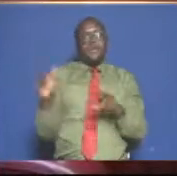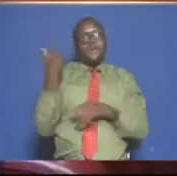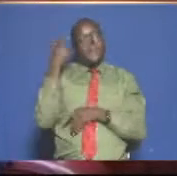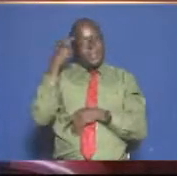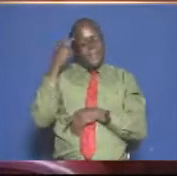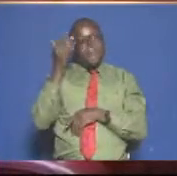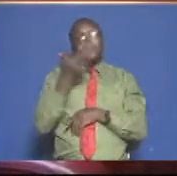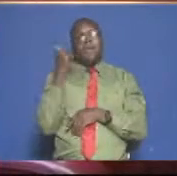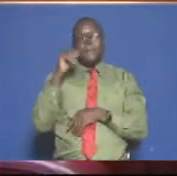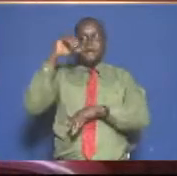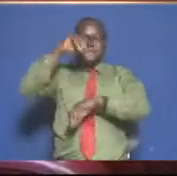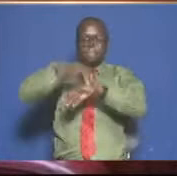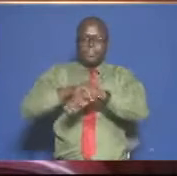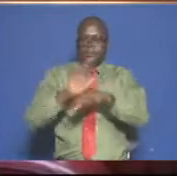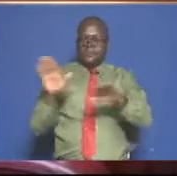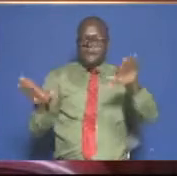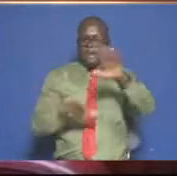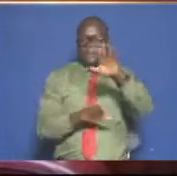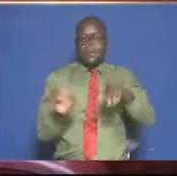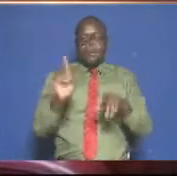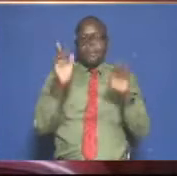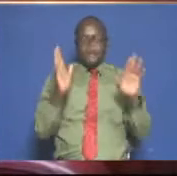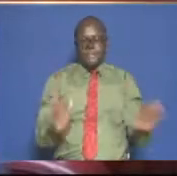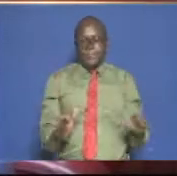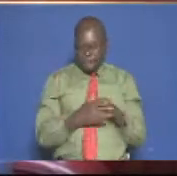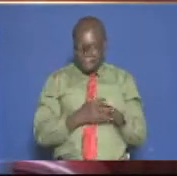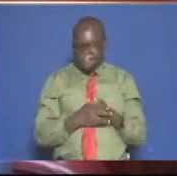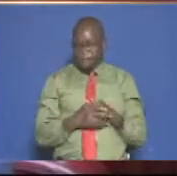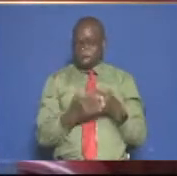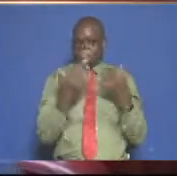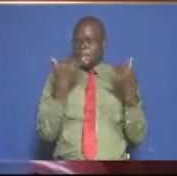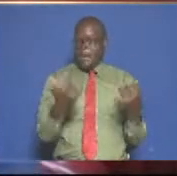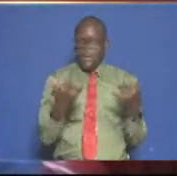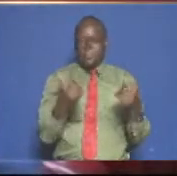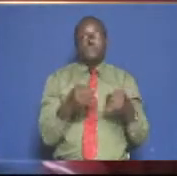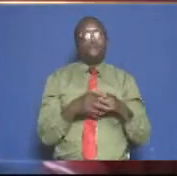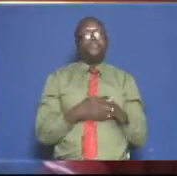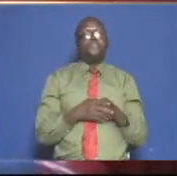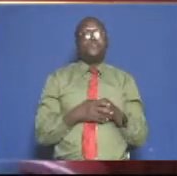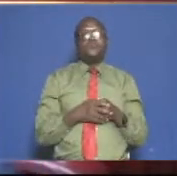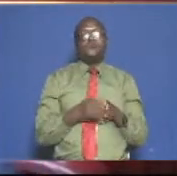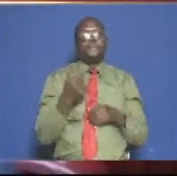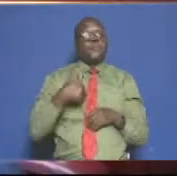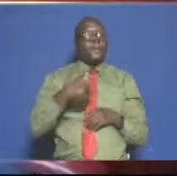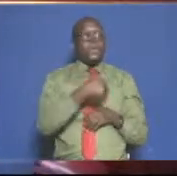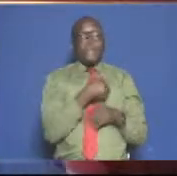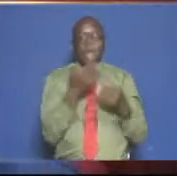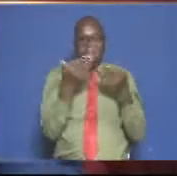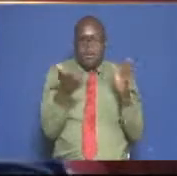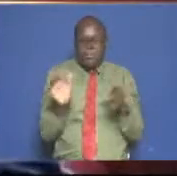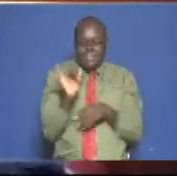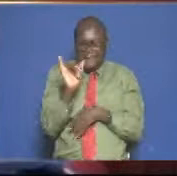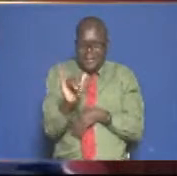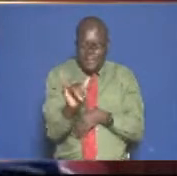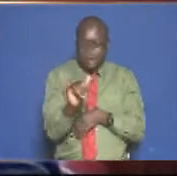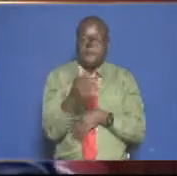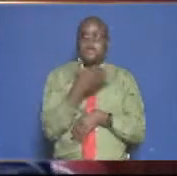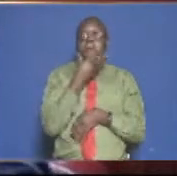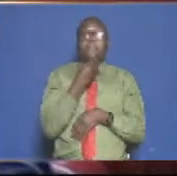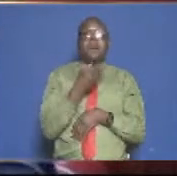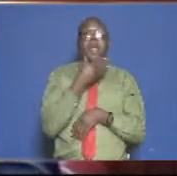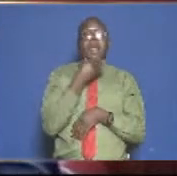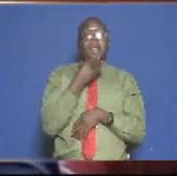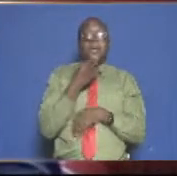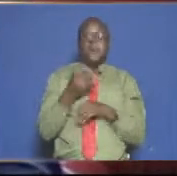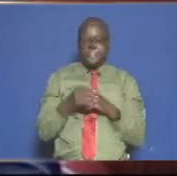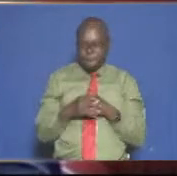should be appointed assistant minister." Now, Mr. Speaker, we have lost that such kind of a person.